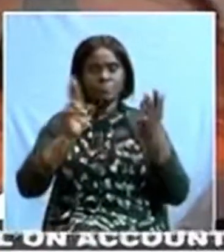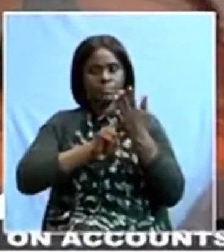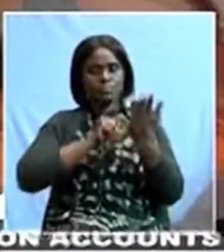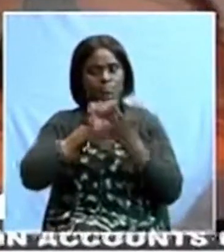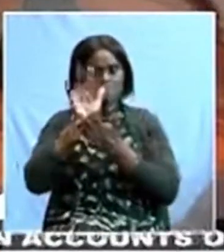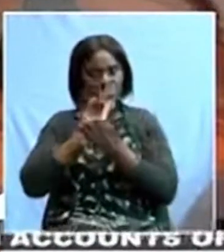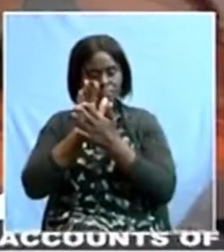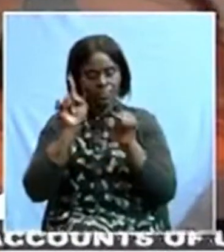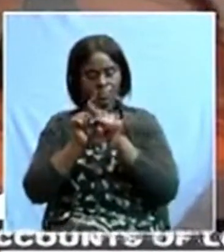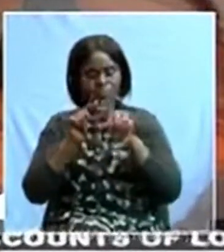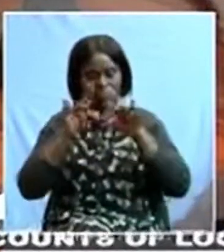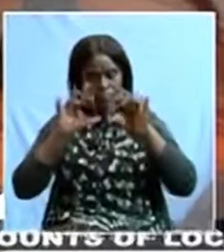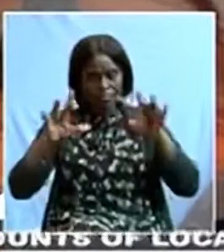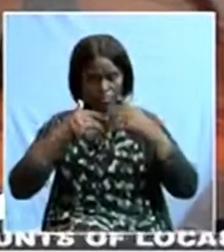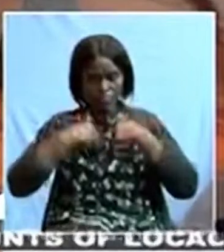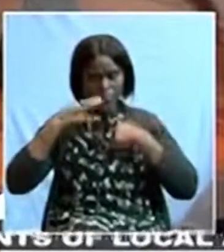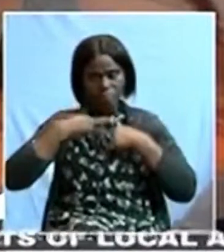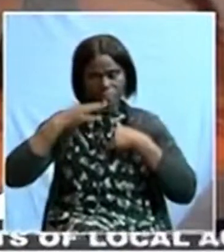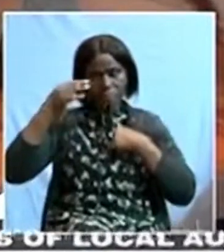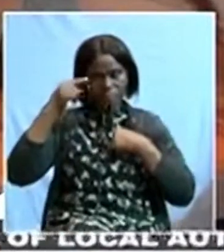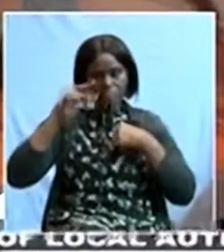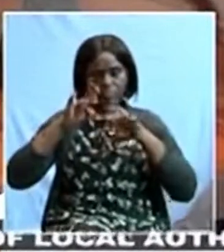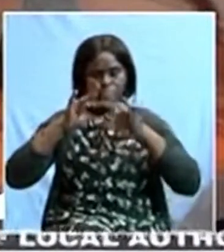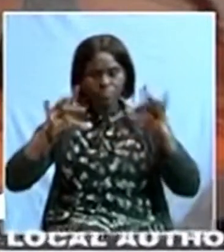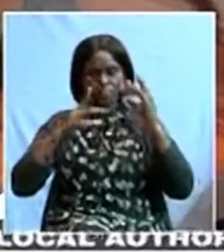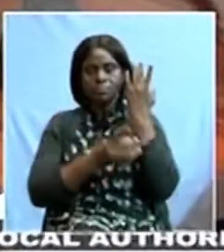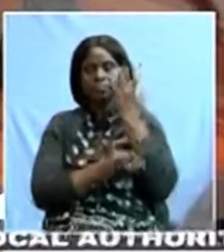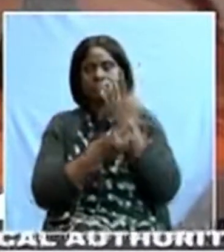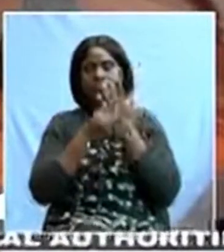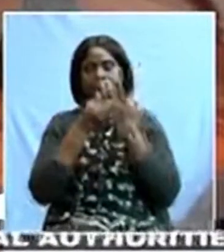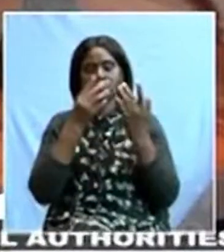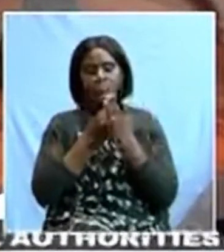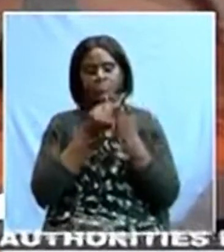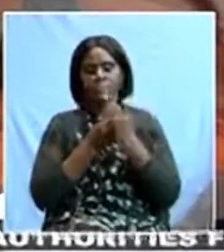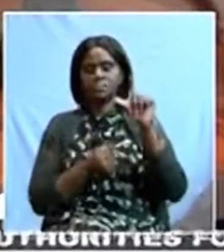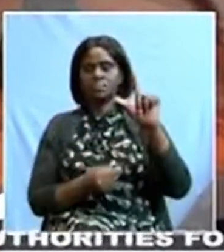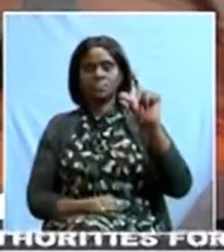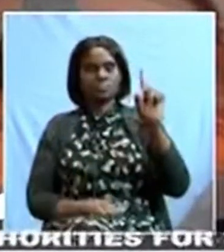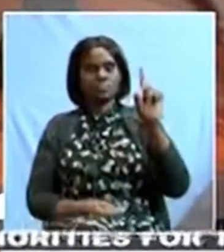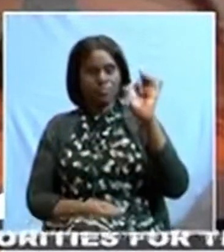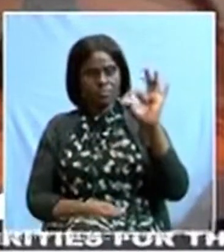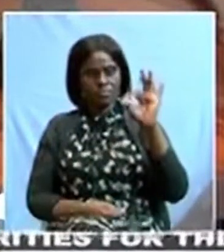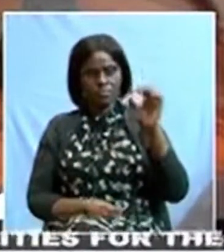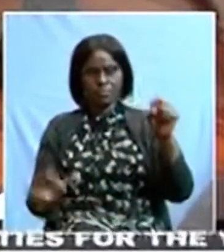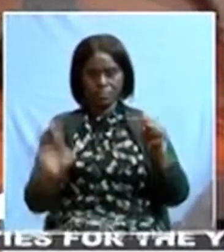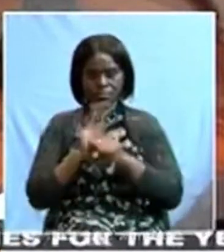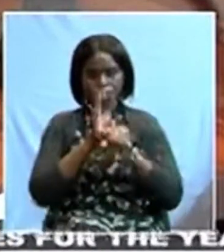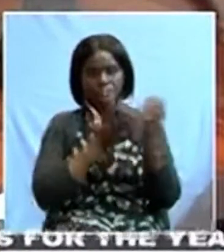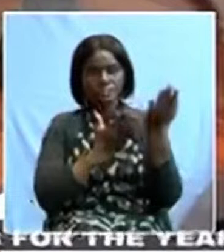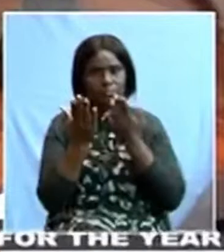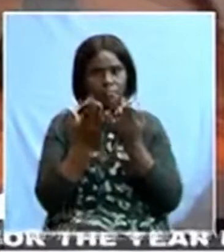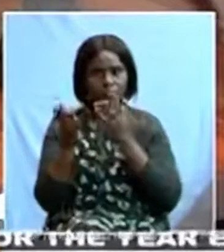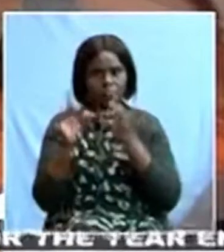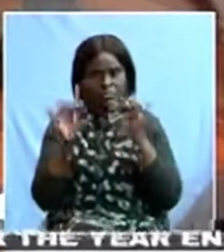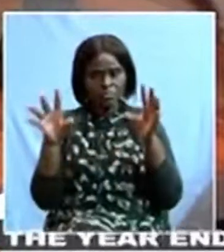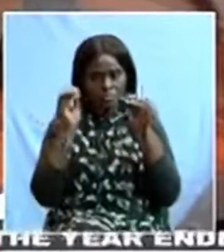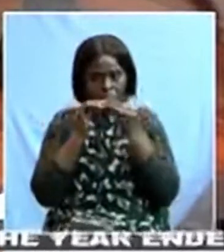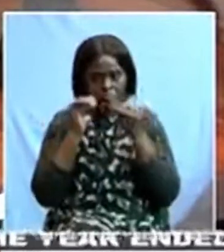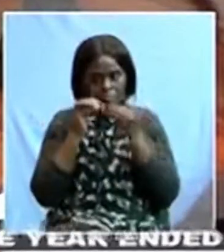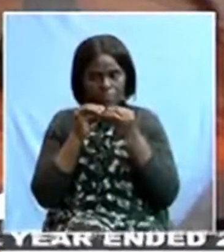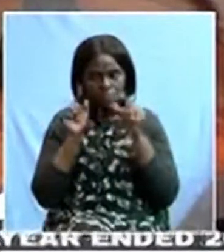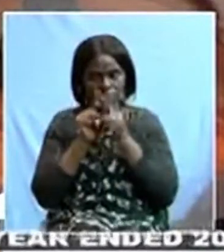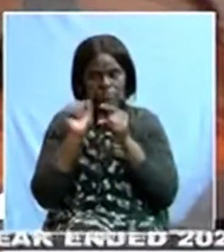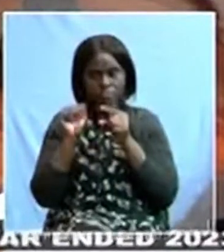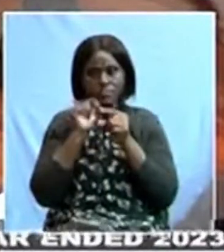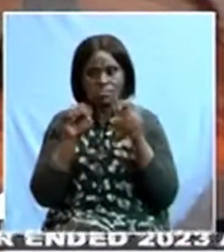the plots and has applied for Land Development Fund, LDF, in order to fully service the plots. Further,